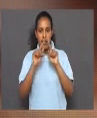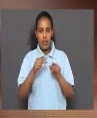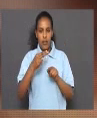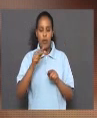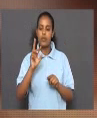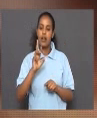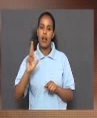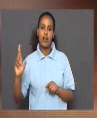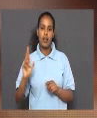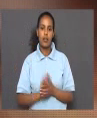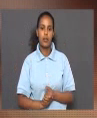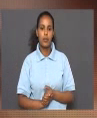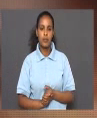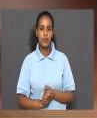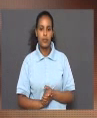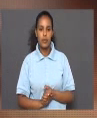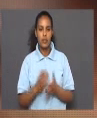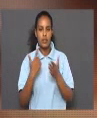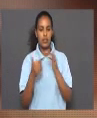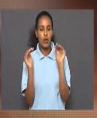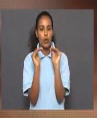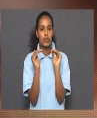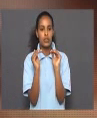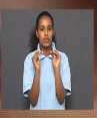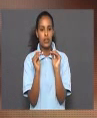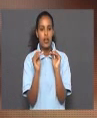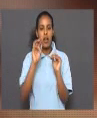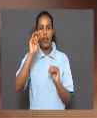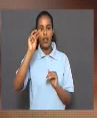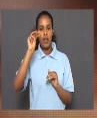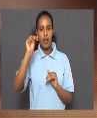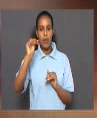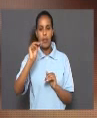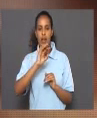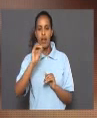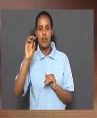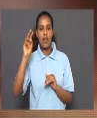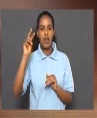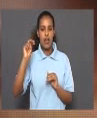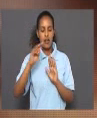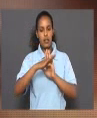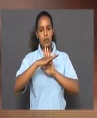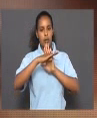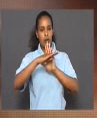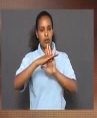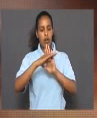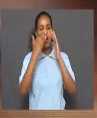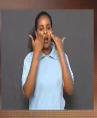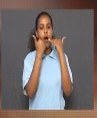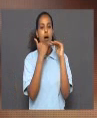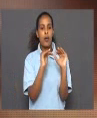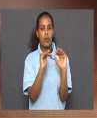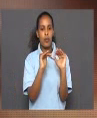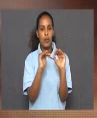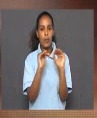of the reactants. In this equation, M and N represent the